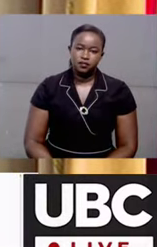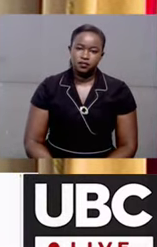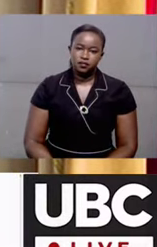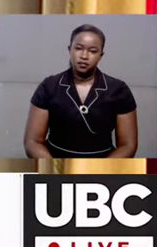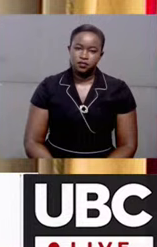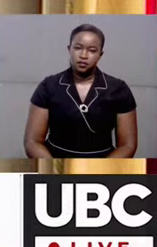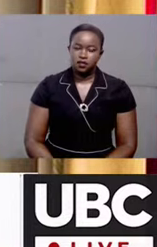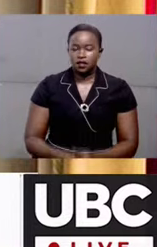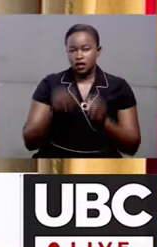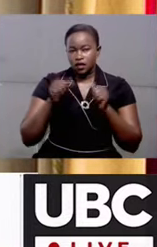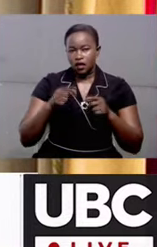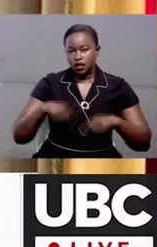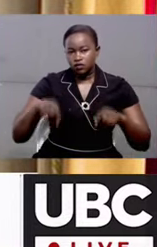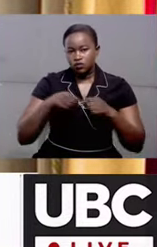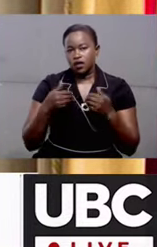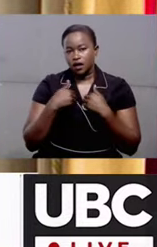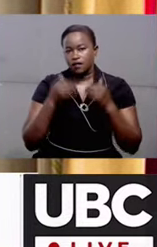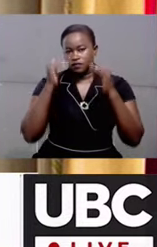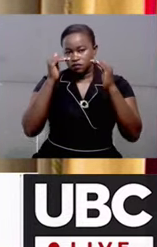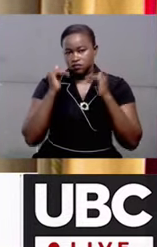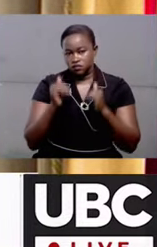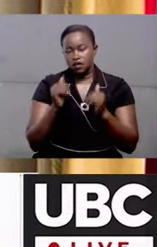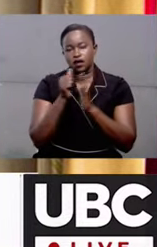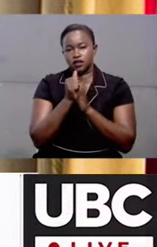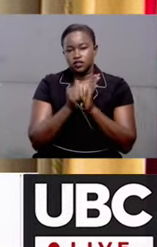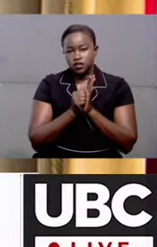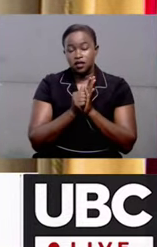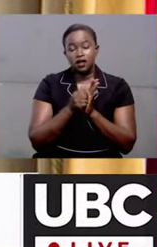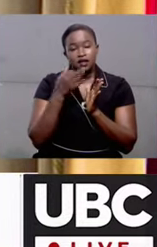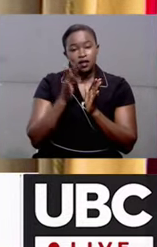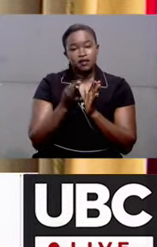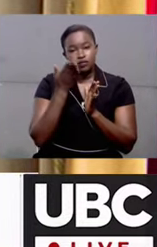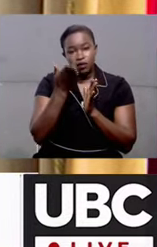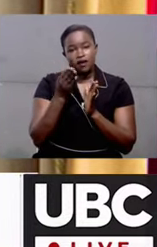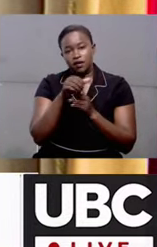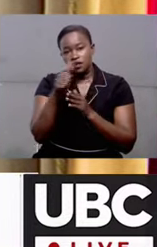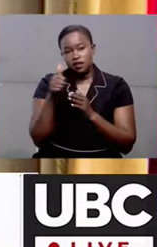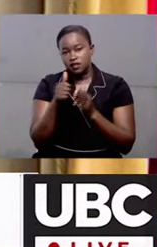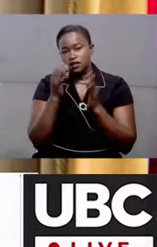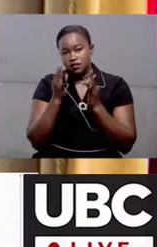Can we have the next item? If you have anything else,